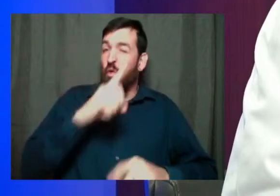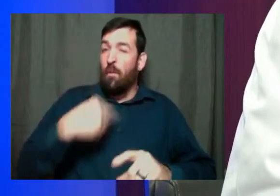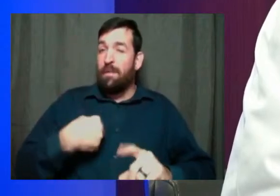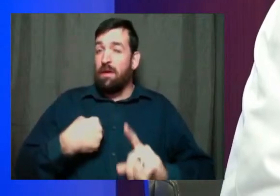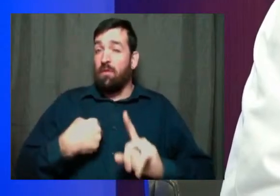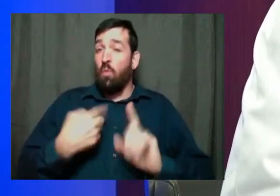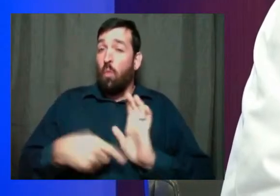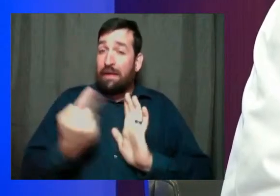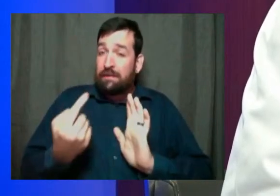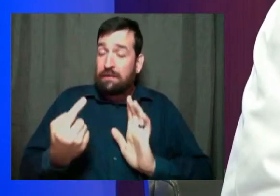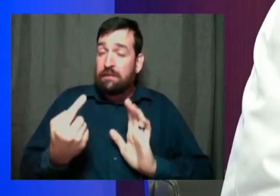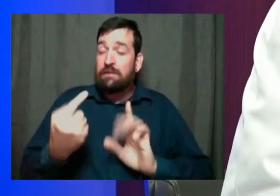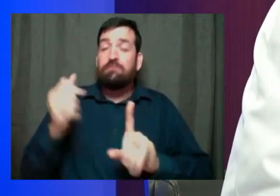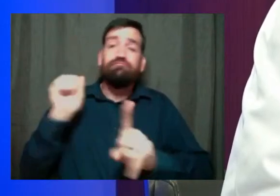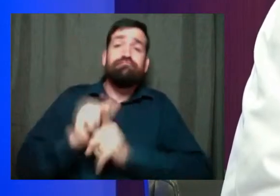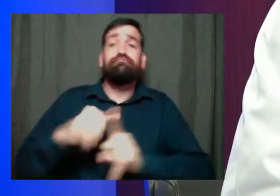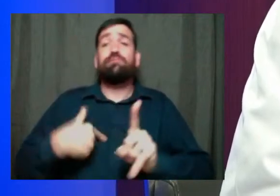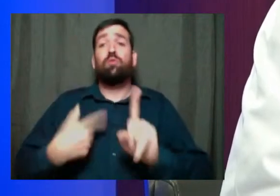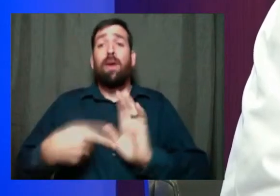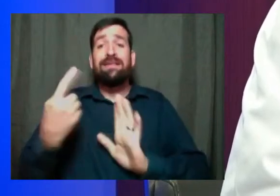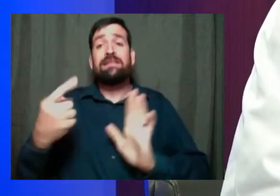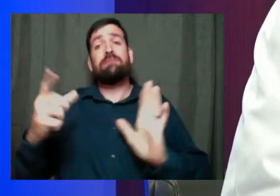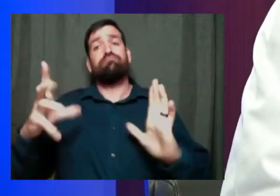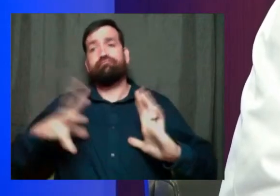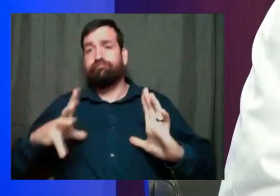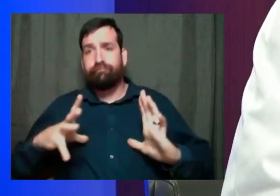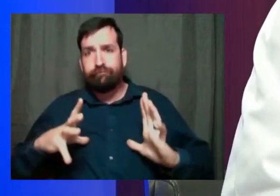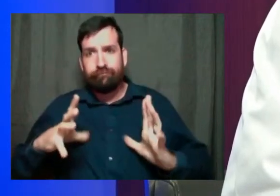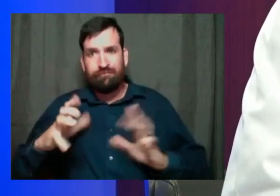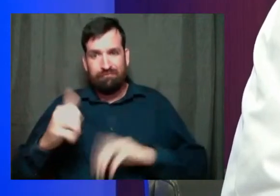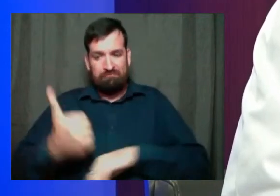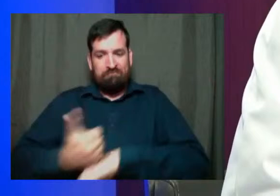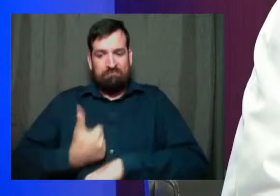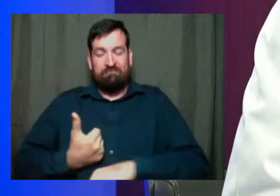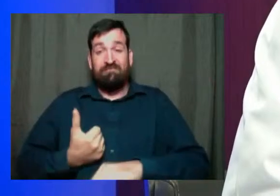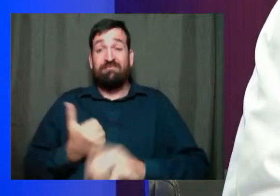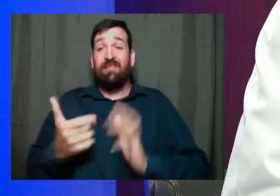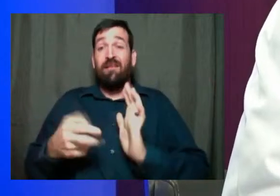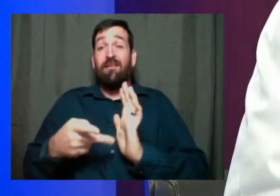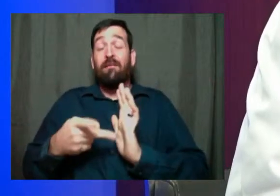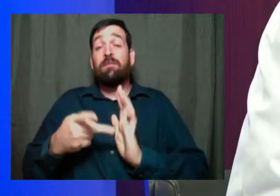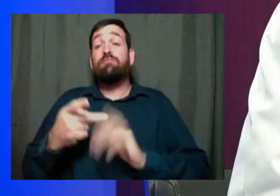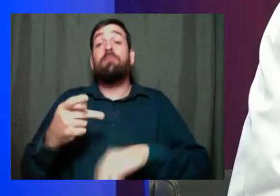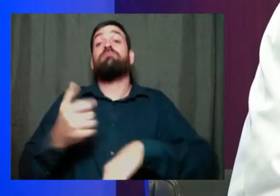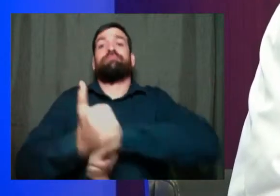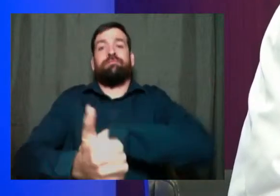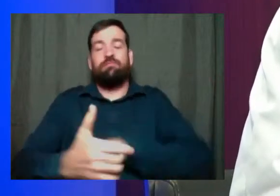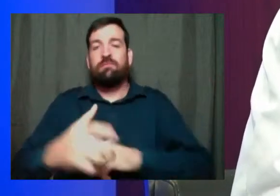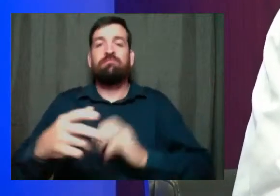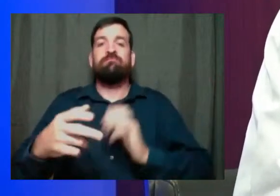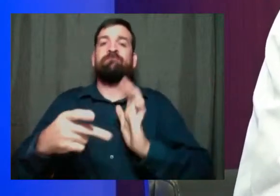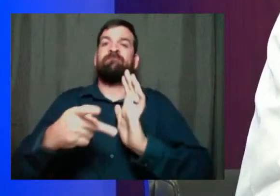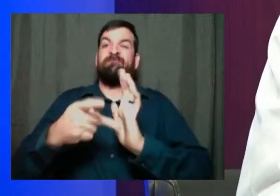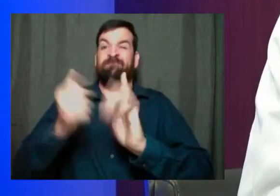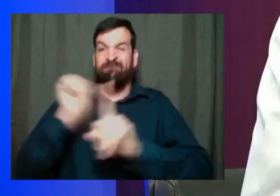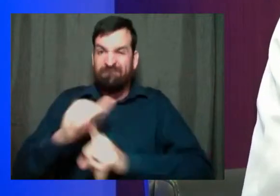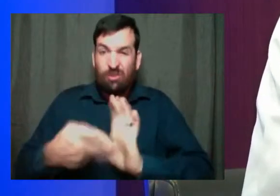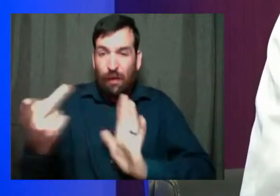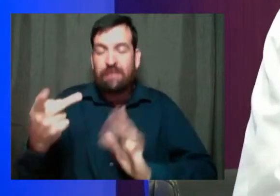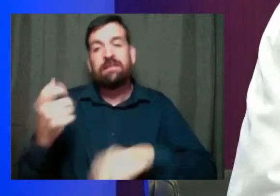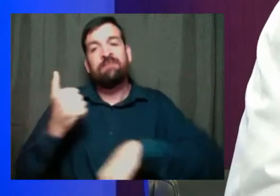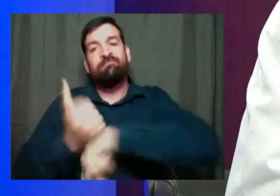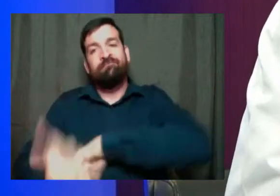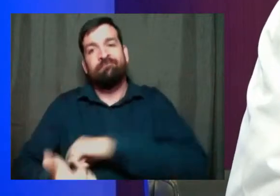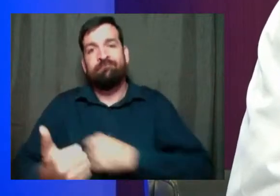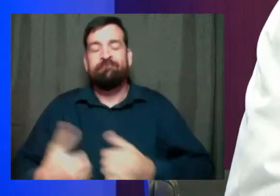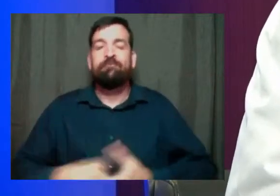shame on me. And I think it's a little early to do it from a pure health medical